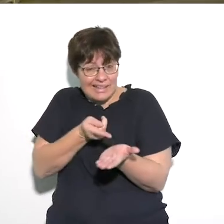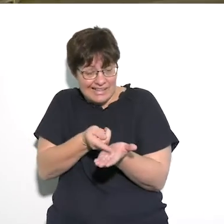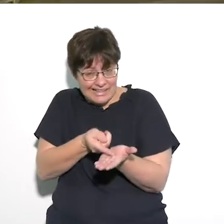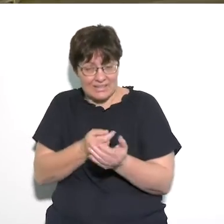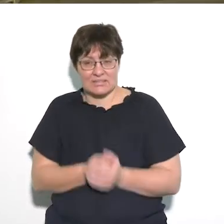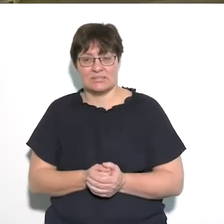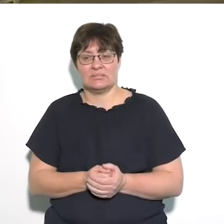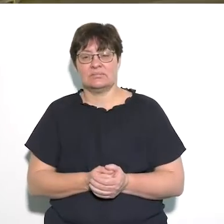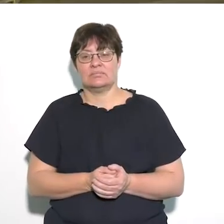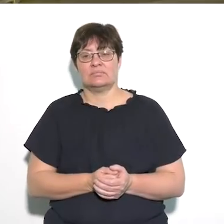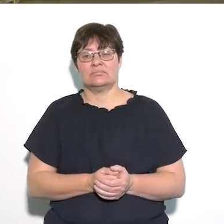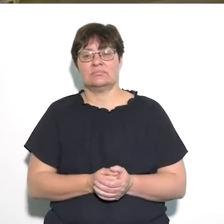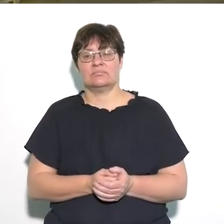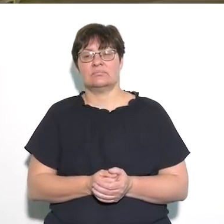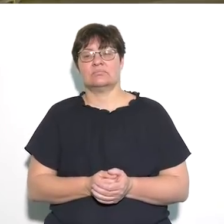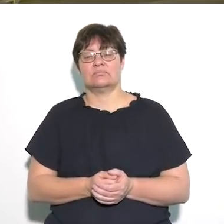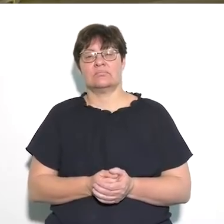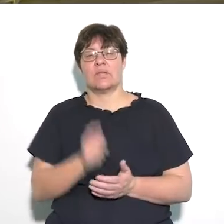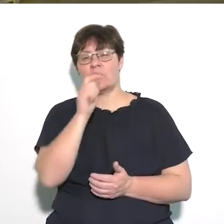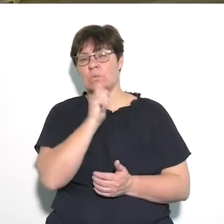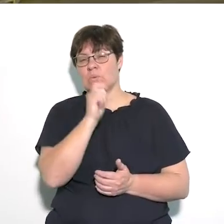Then I'm going to use